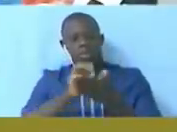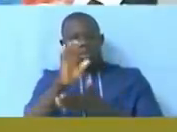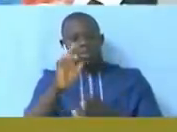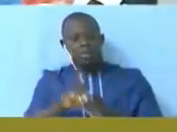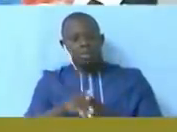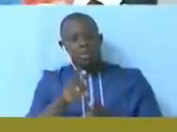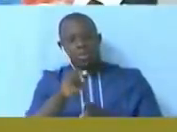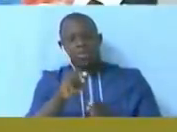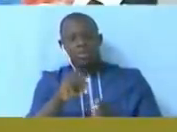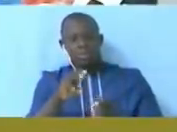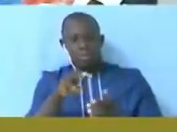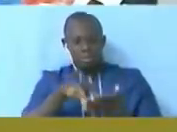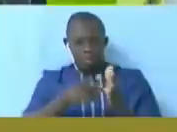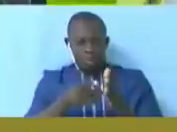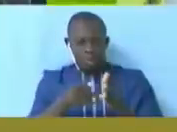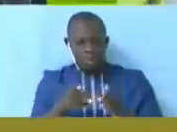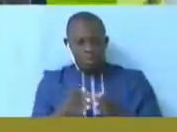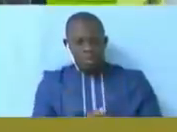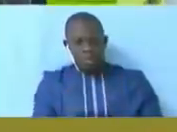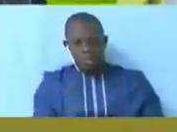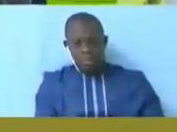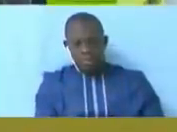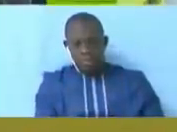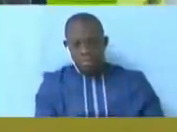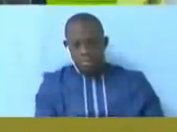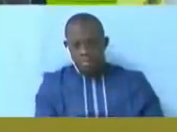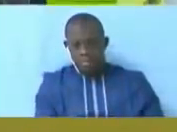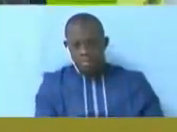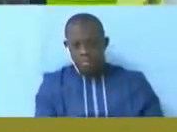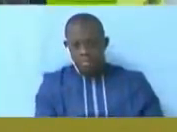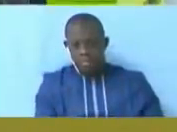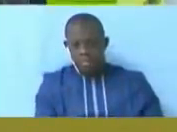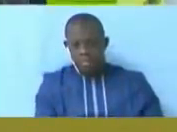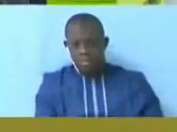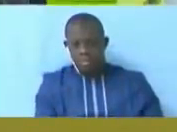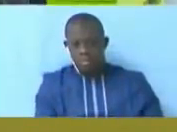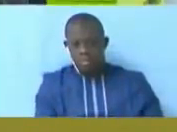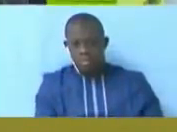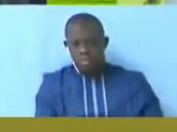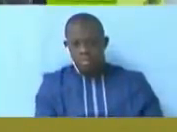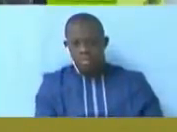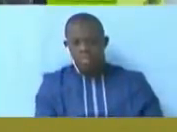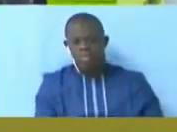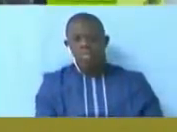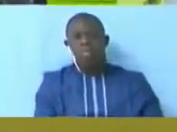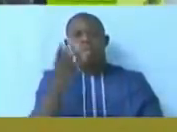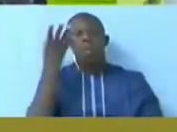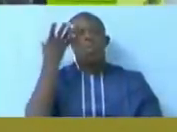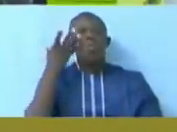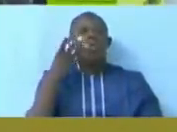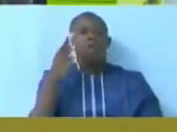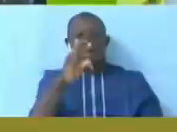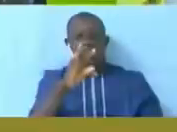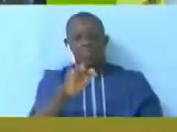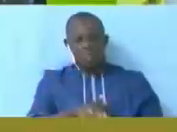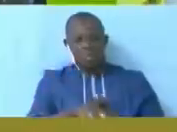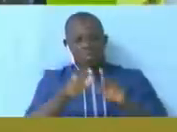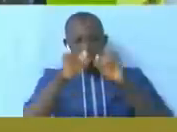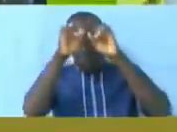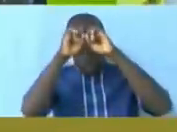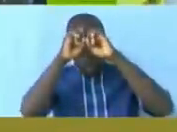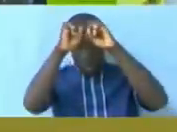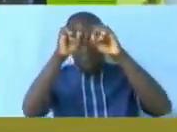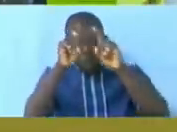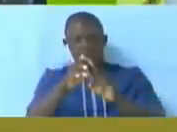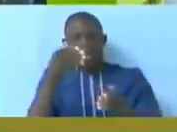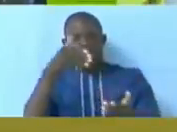is that when the state brings a charge against a person. No-case submission ni angwe tuwa kwa wale ni mansa